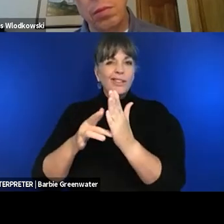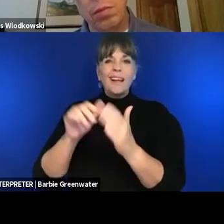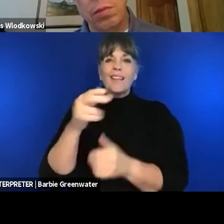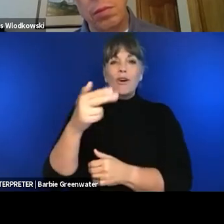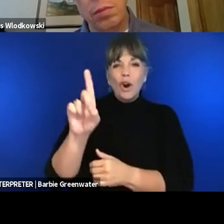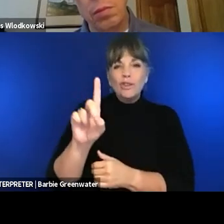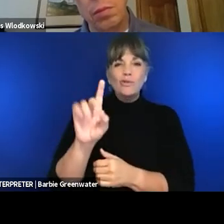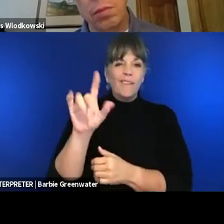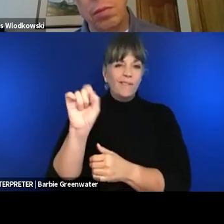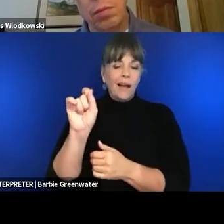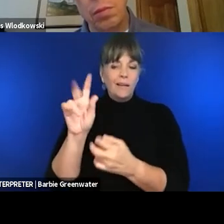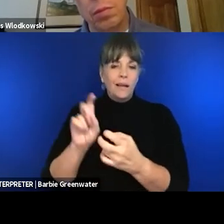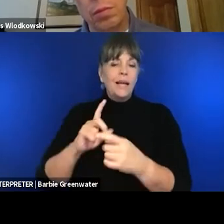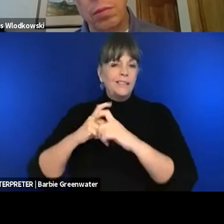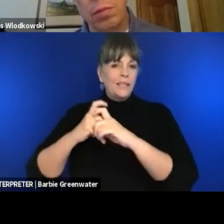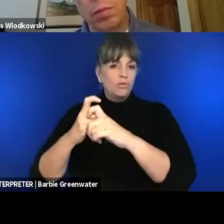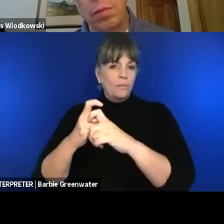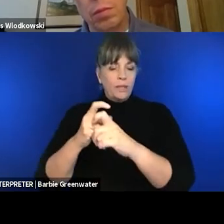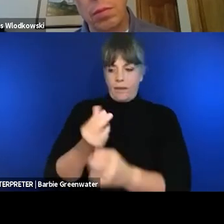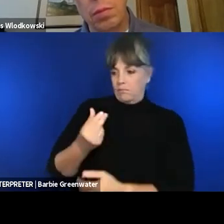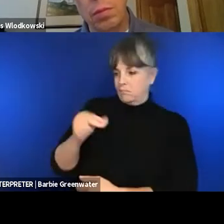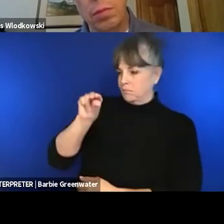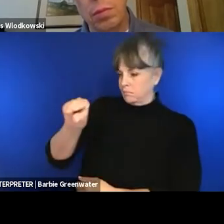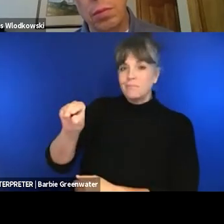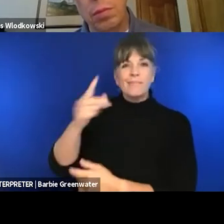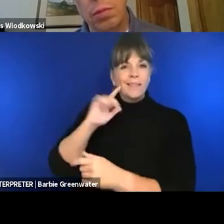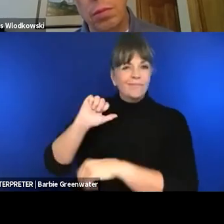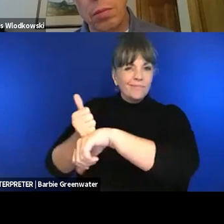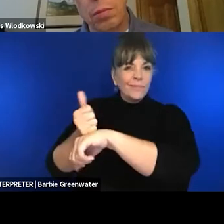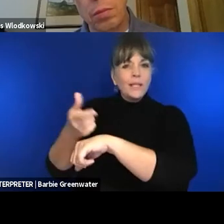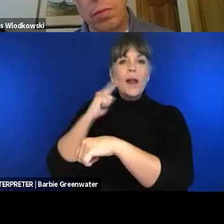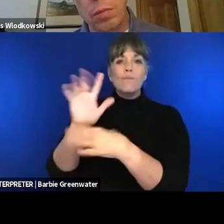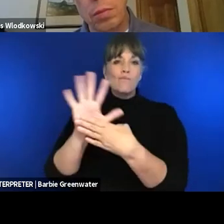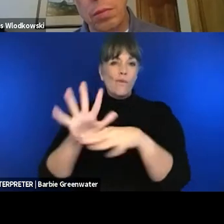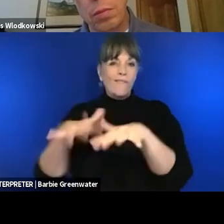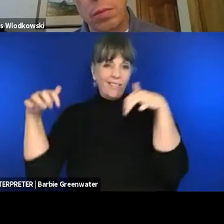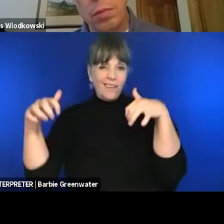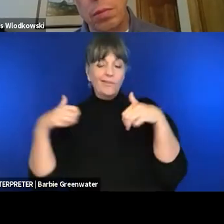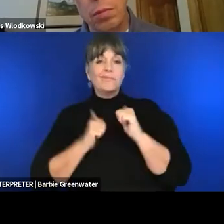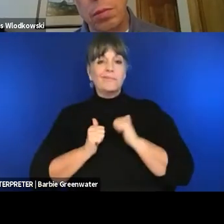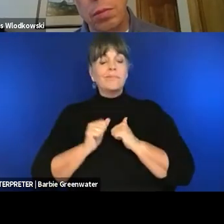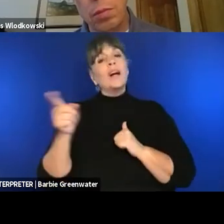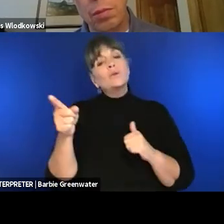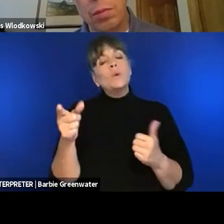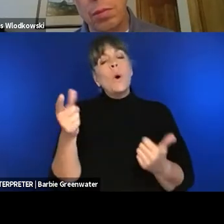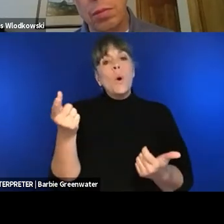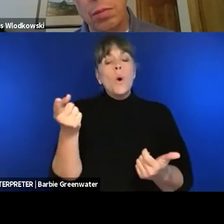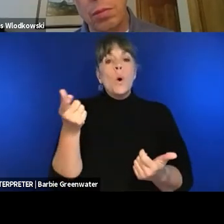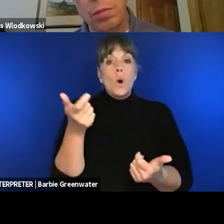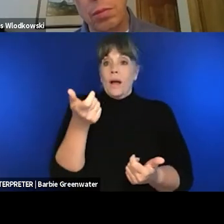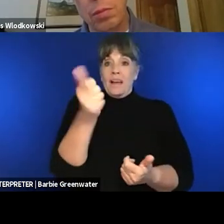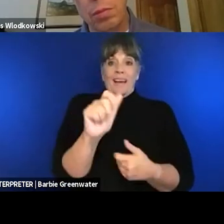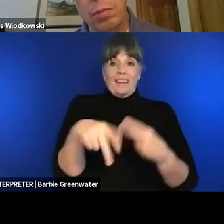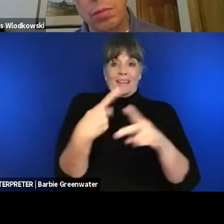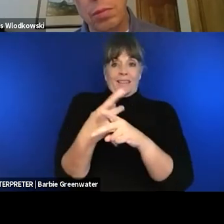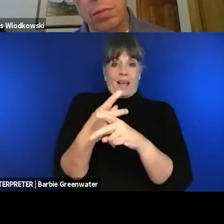file that plays in a movie theater that encompasses any form of accessibility that you have. So I organize the rewrapping